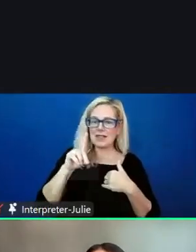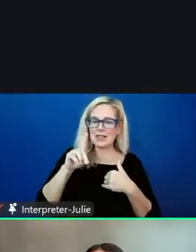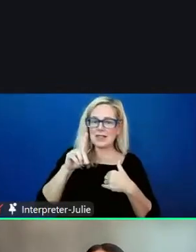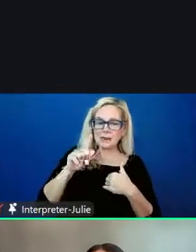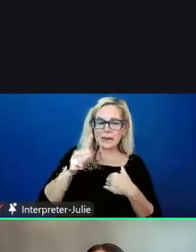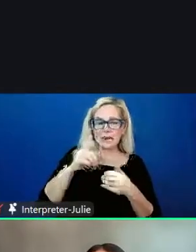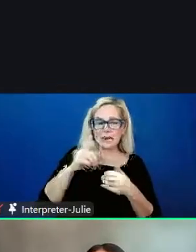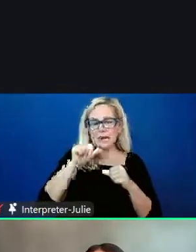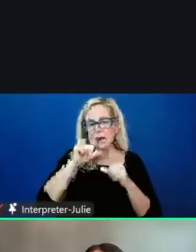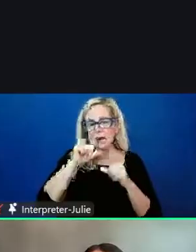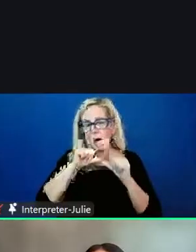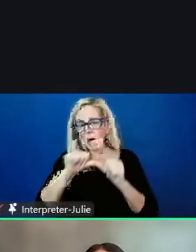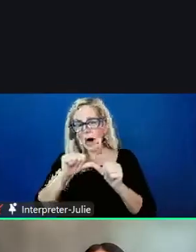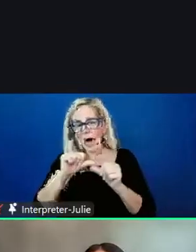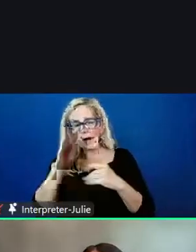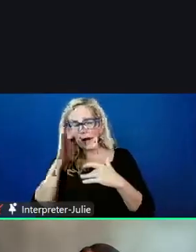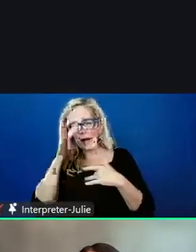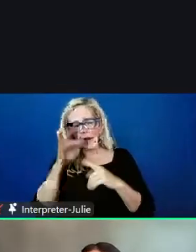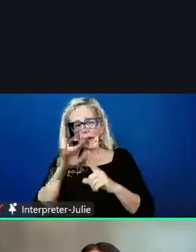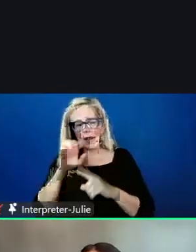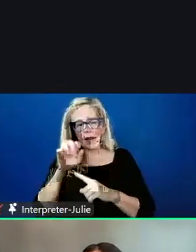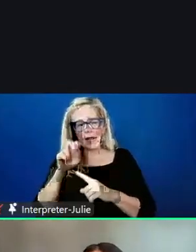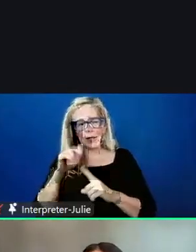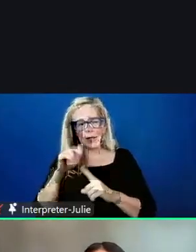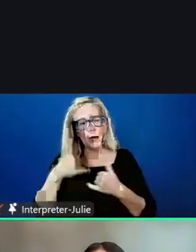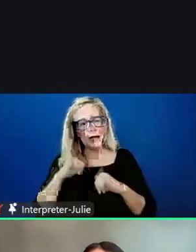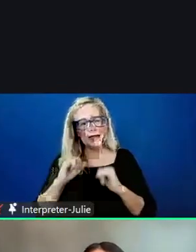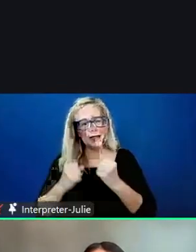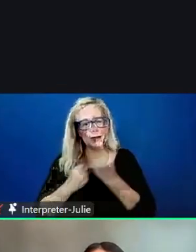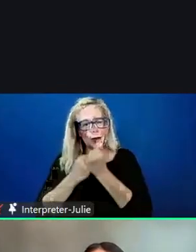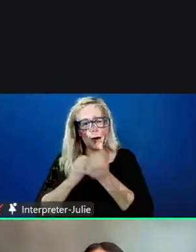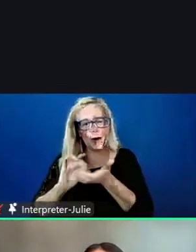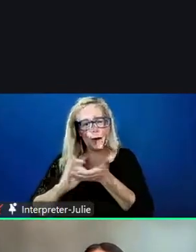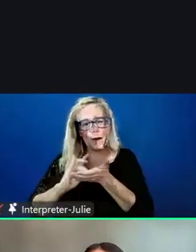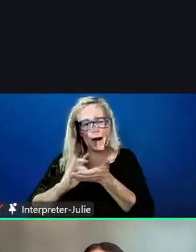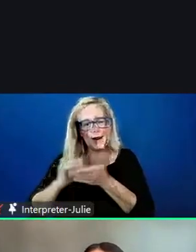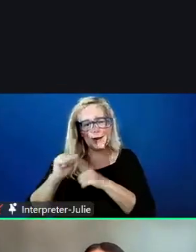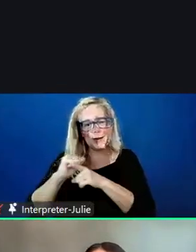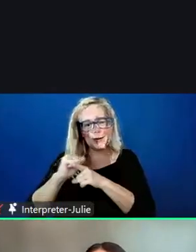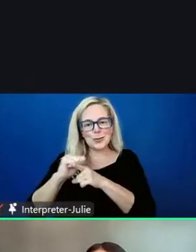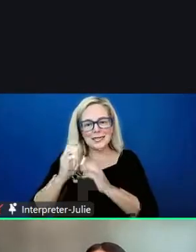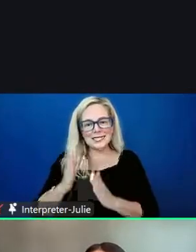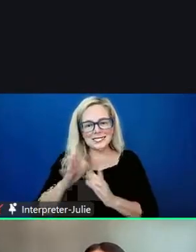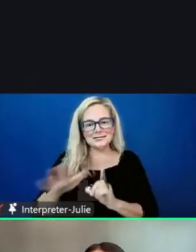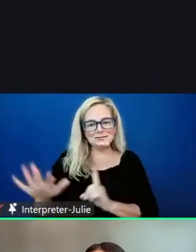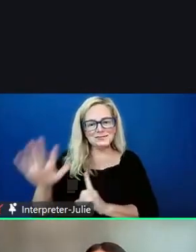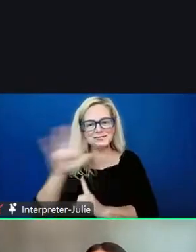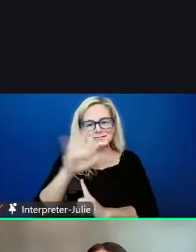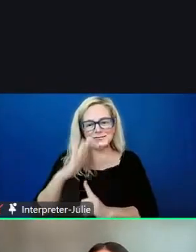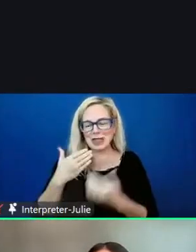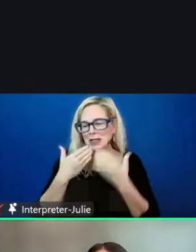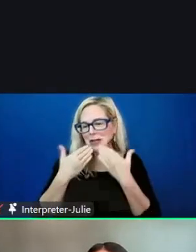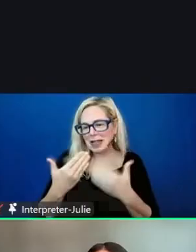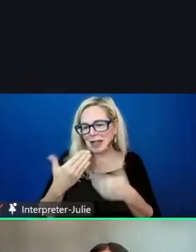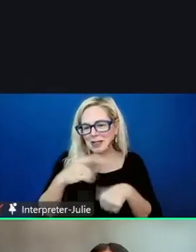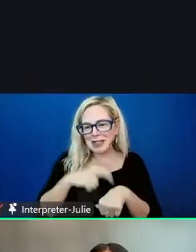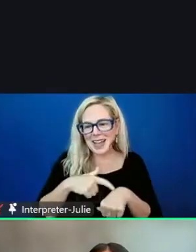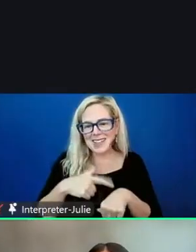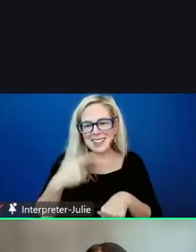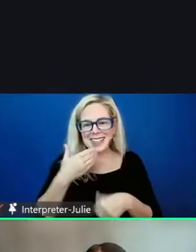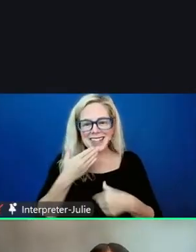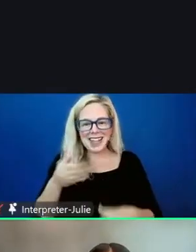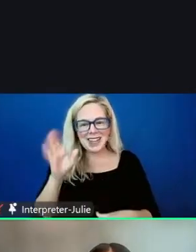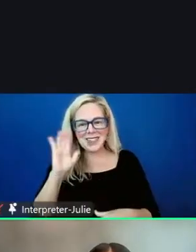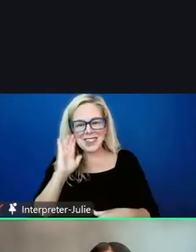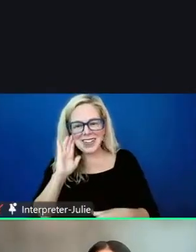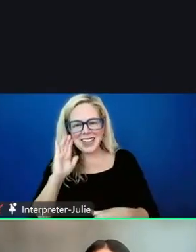condition, we are just an org that just supports medical trainees overall. So thank you all for the time and for hearing me speak